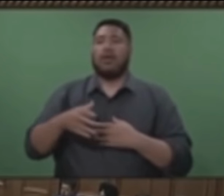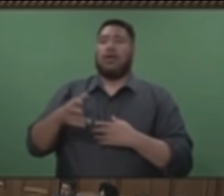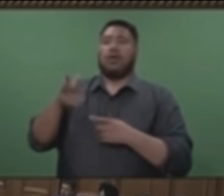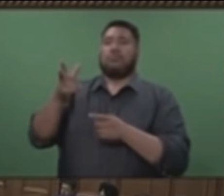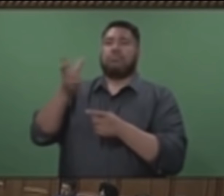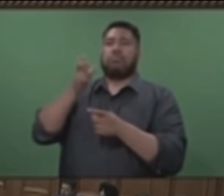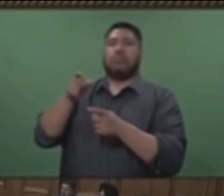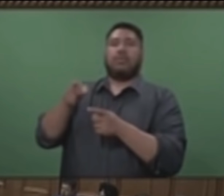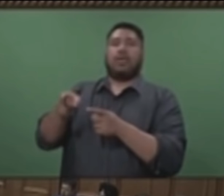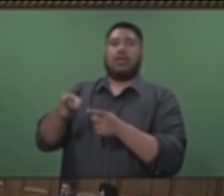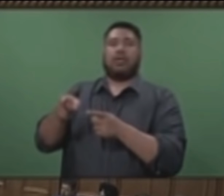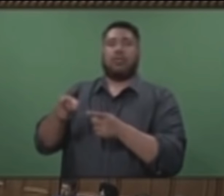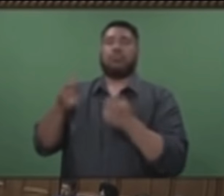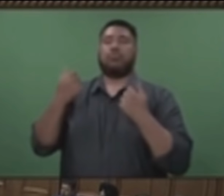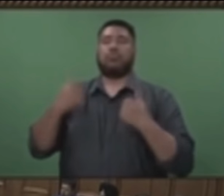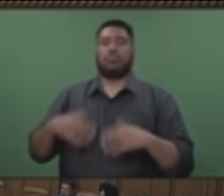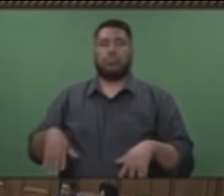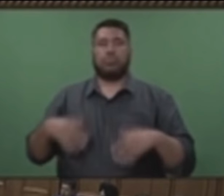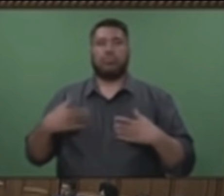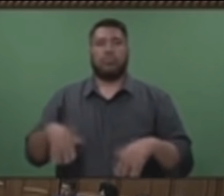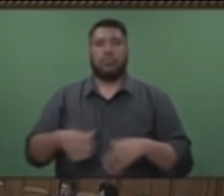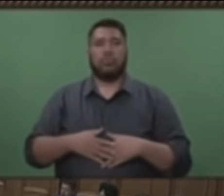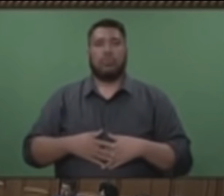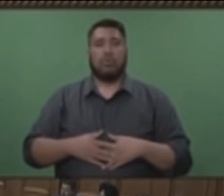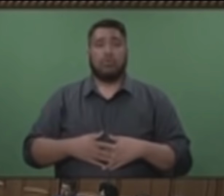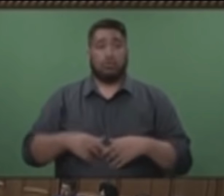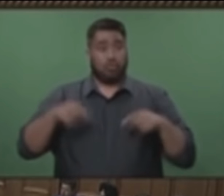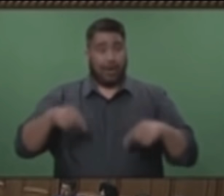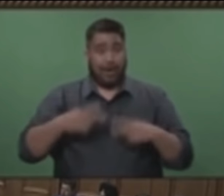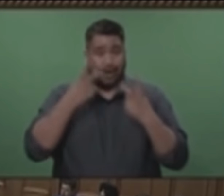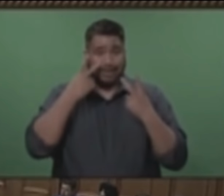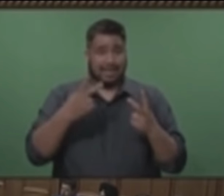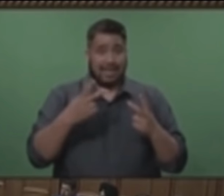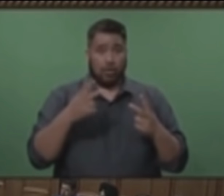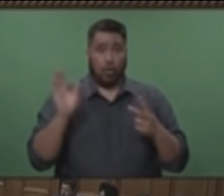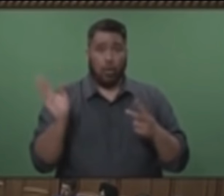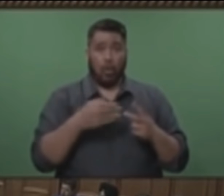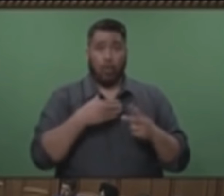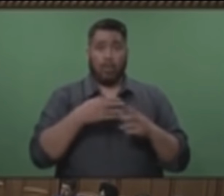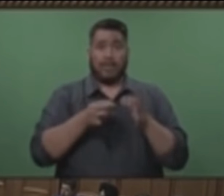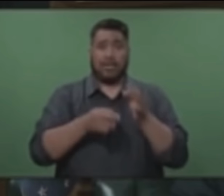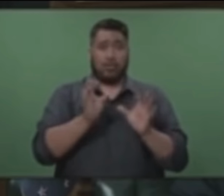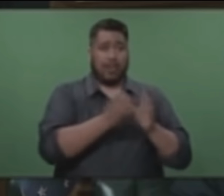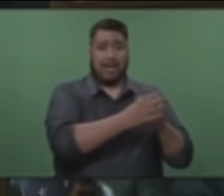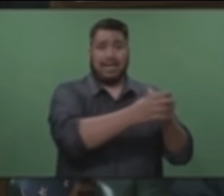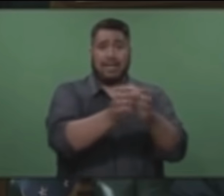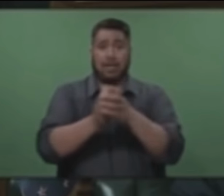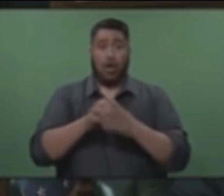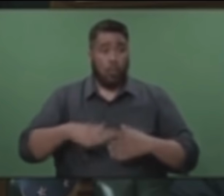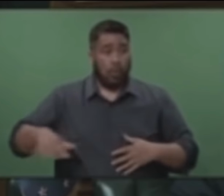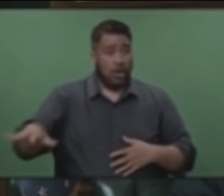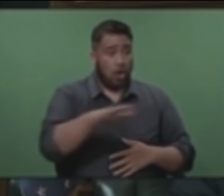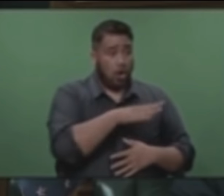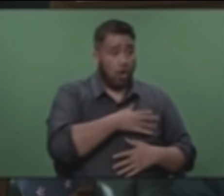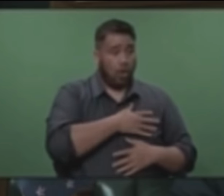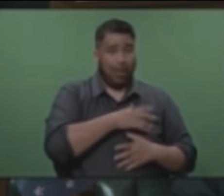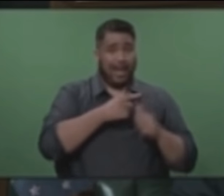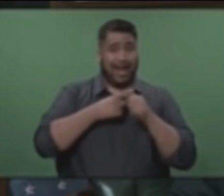this House today that we are all collectively committing to telling that young boy a resounding